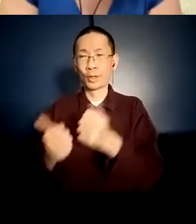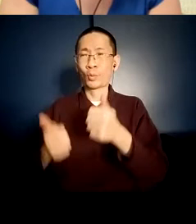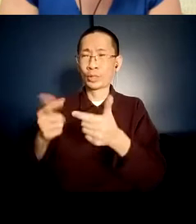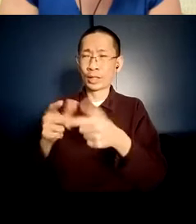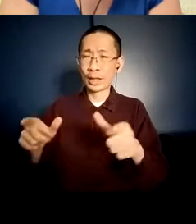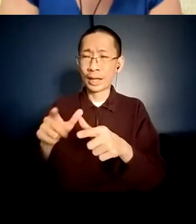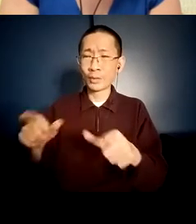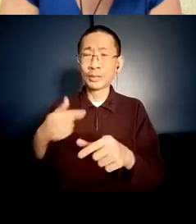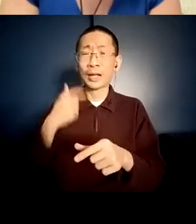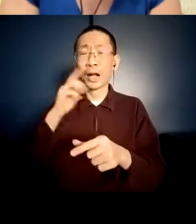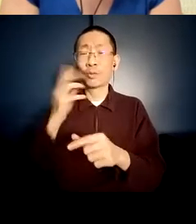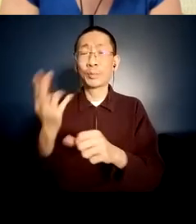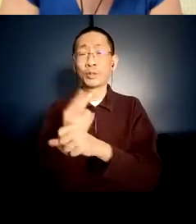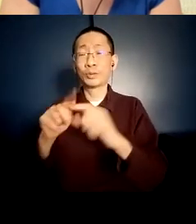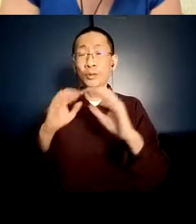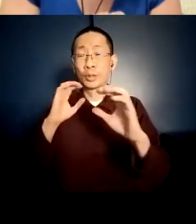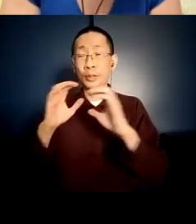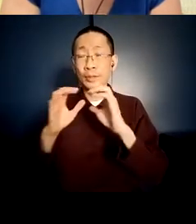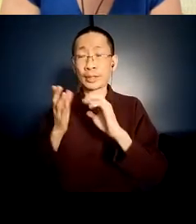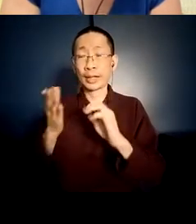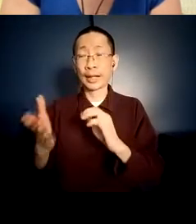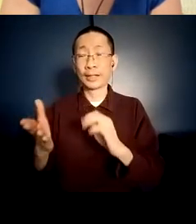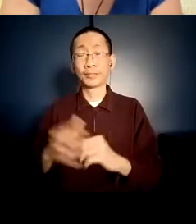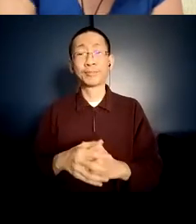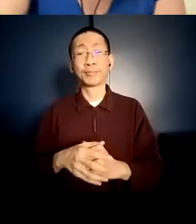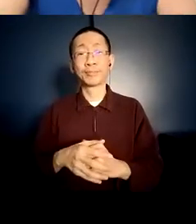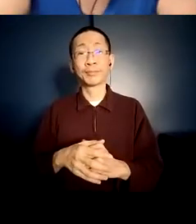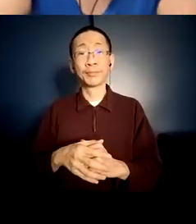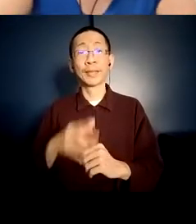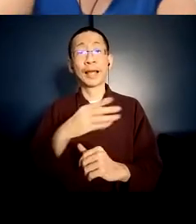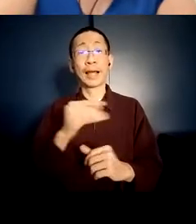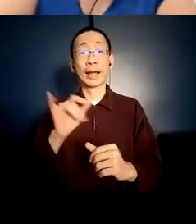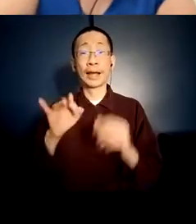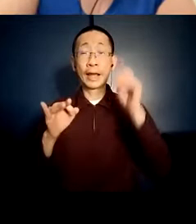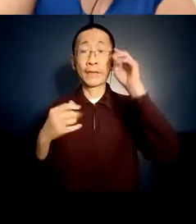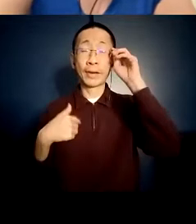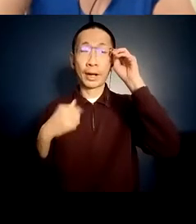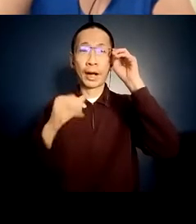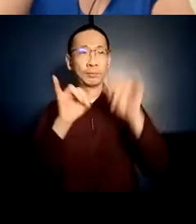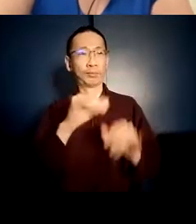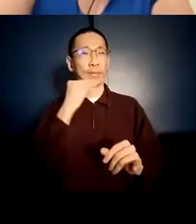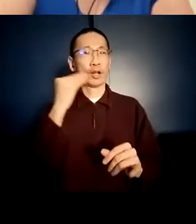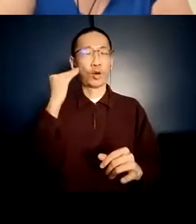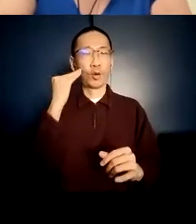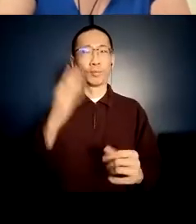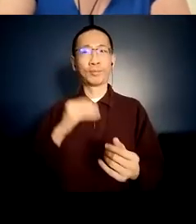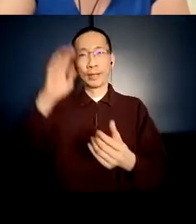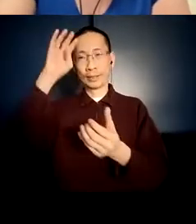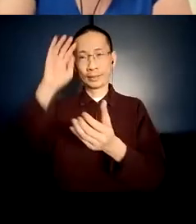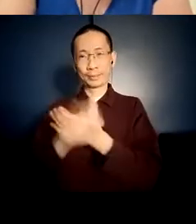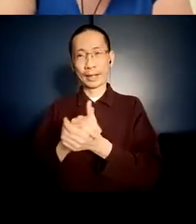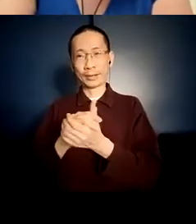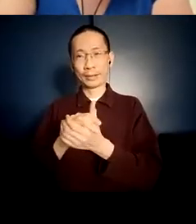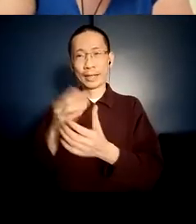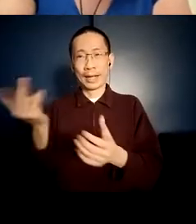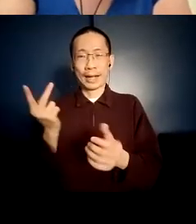I'm going to be communicating in at a given time. And if I'm at home, my spouse and I